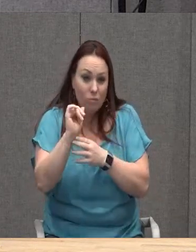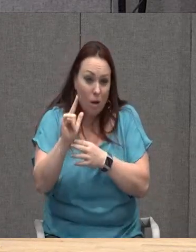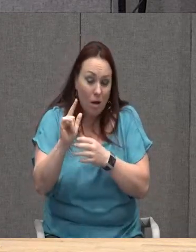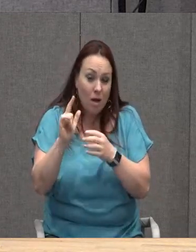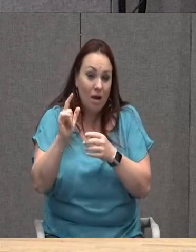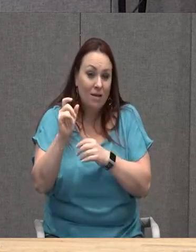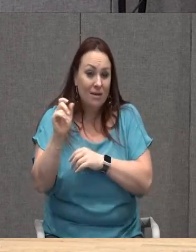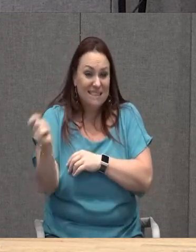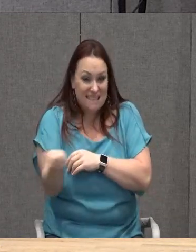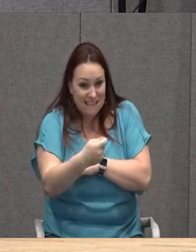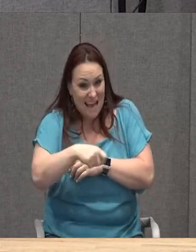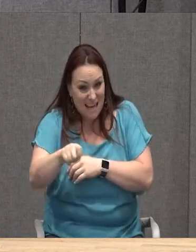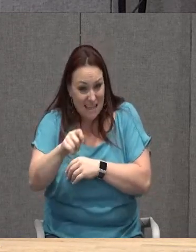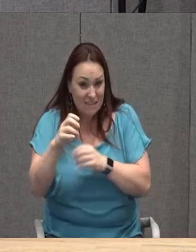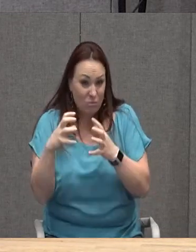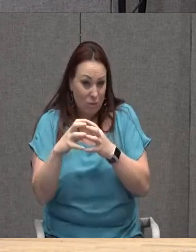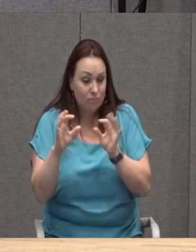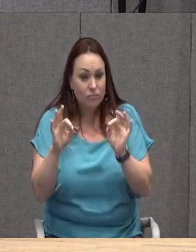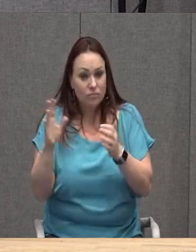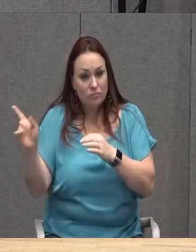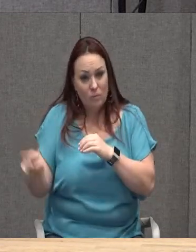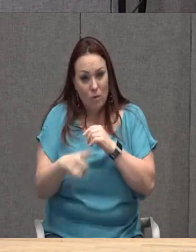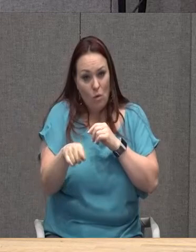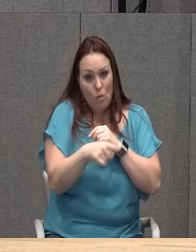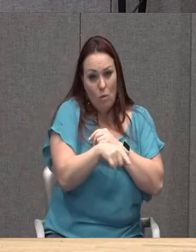balls, those things can all roll along the floor as well.